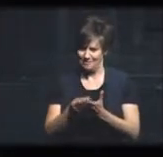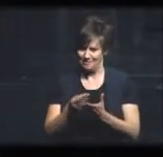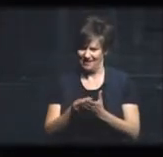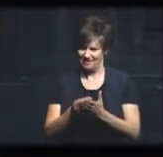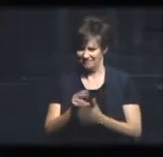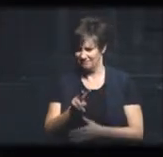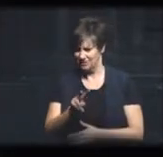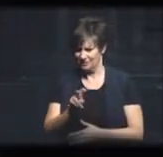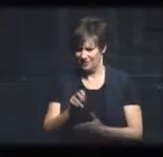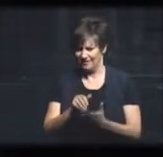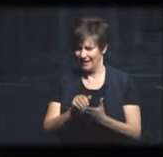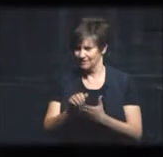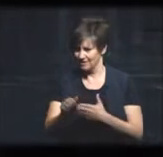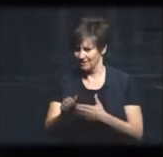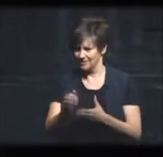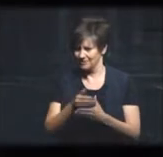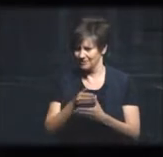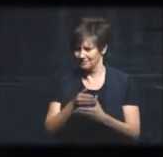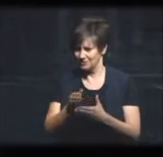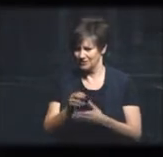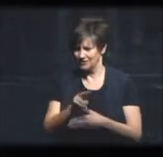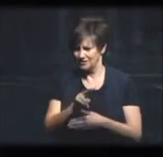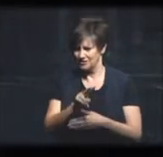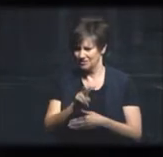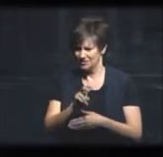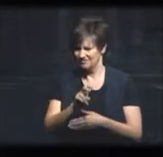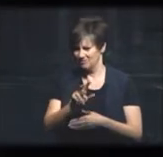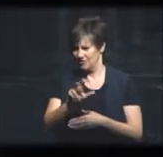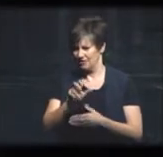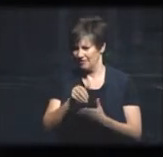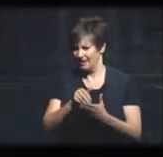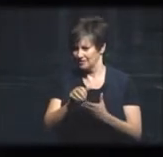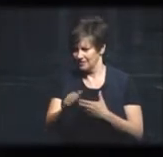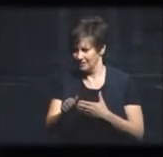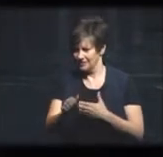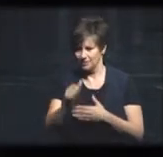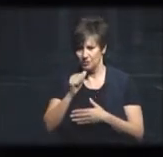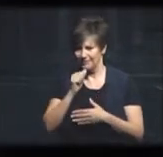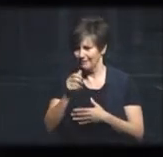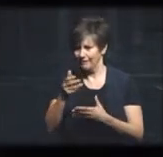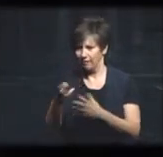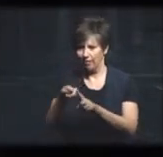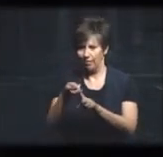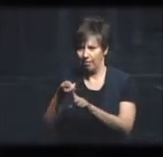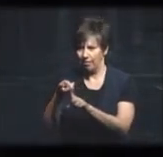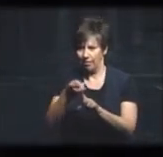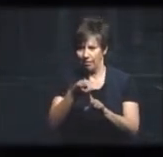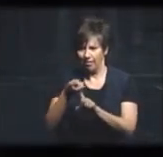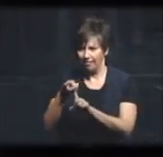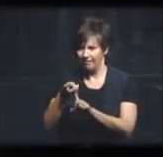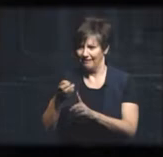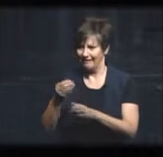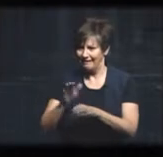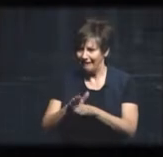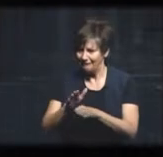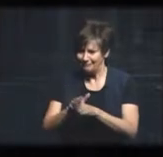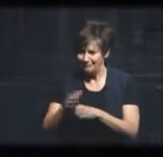around $200,000, between $200,000 and $300,000, and we couldn't get enough applicants to give those funds